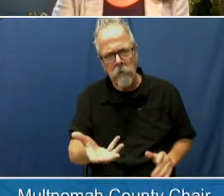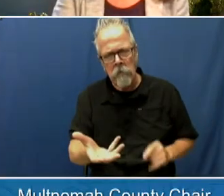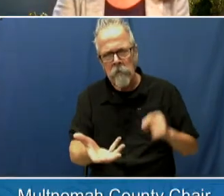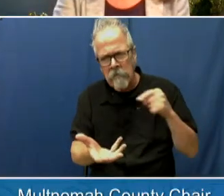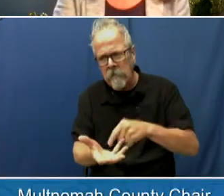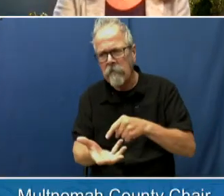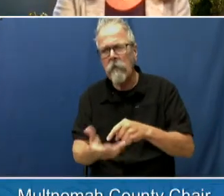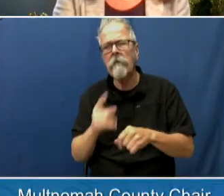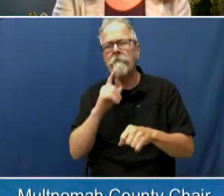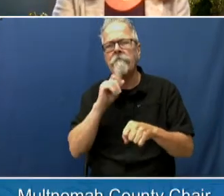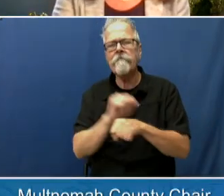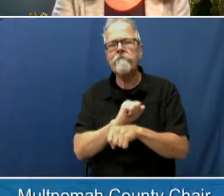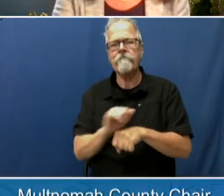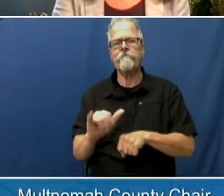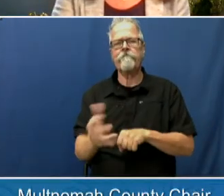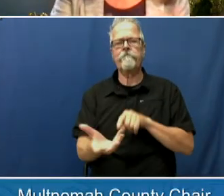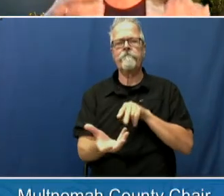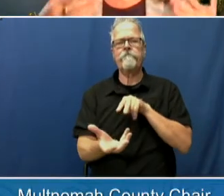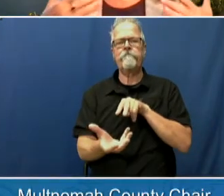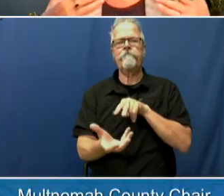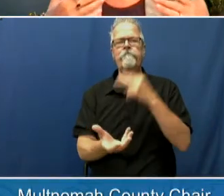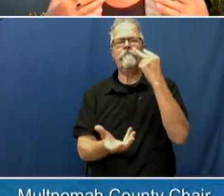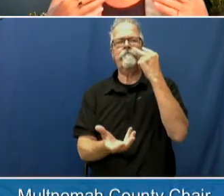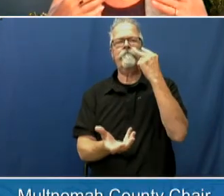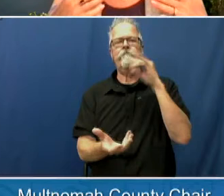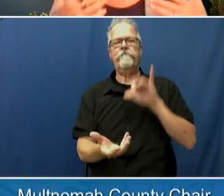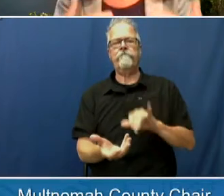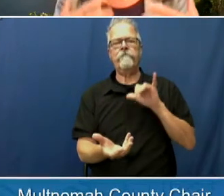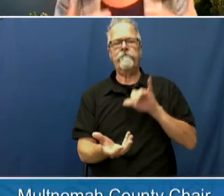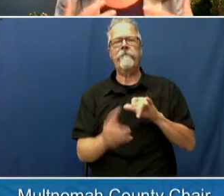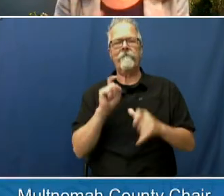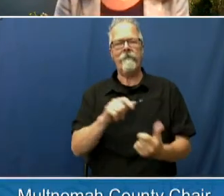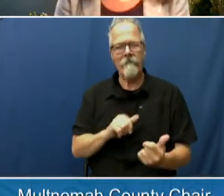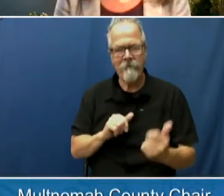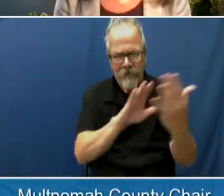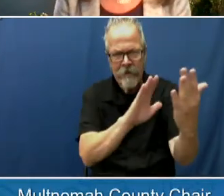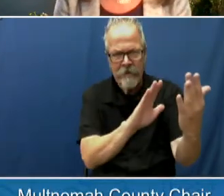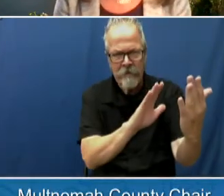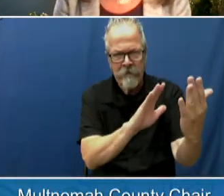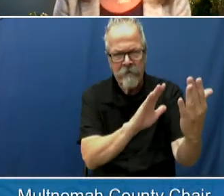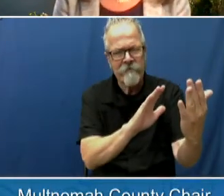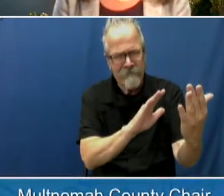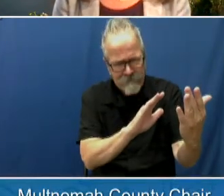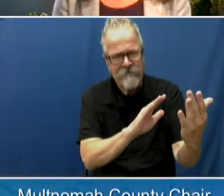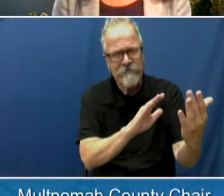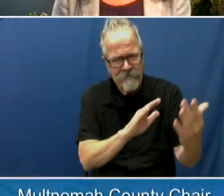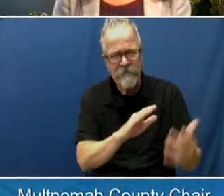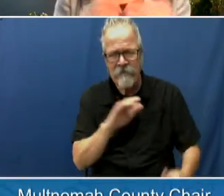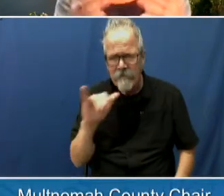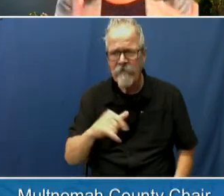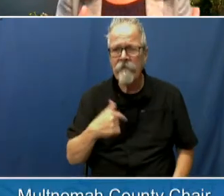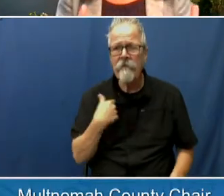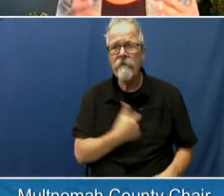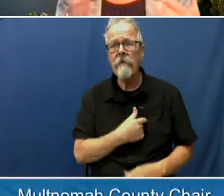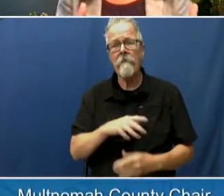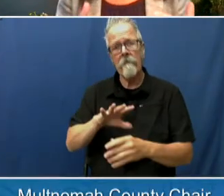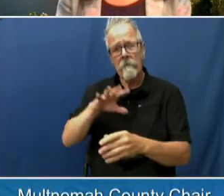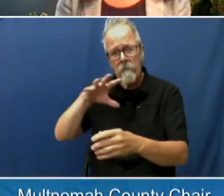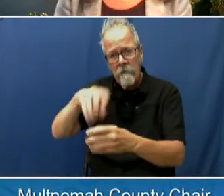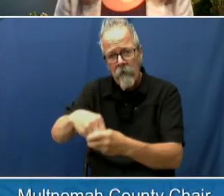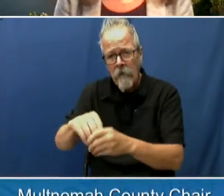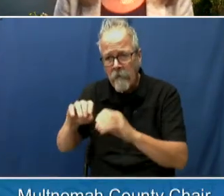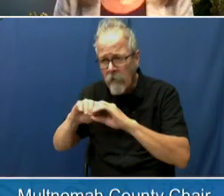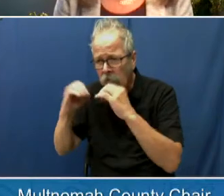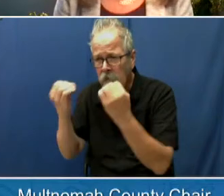changing the way they operate. And that includes the organization that I'm in charge of. It's appreciating a